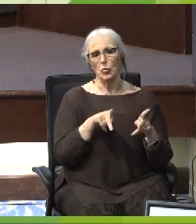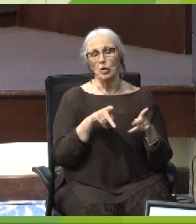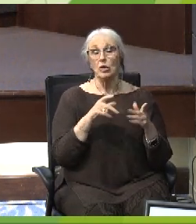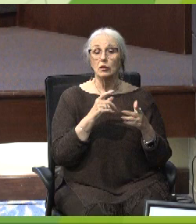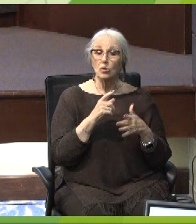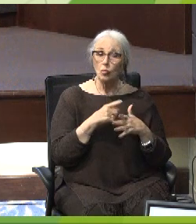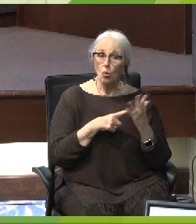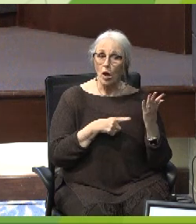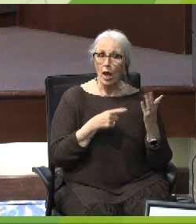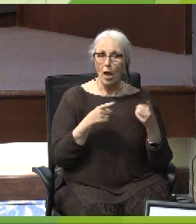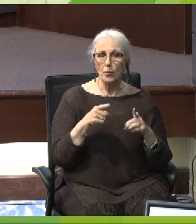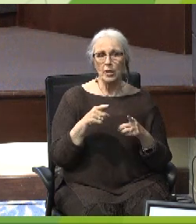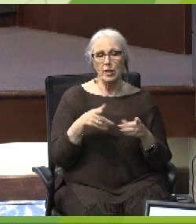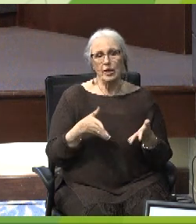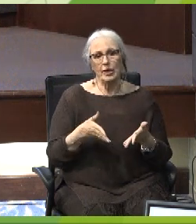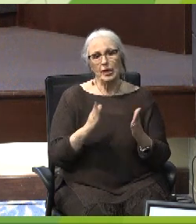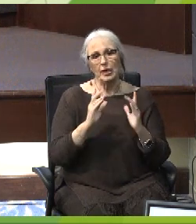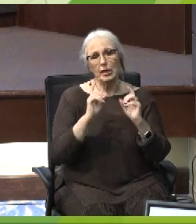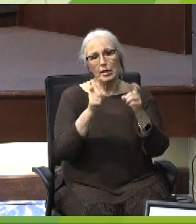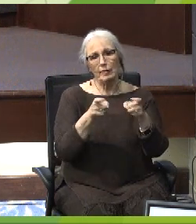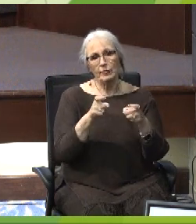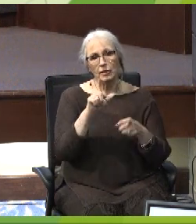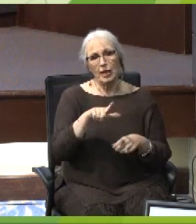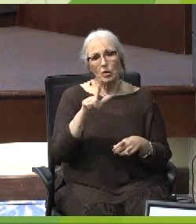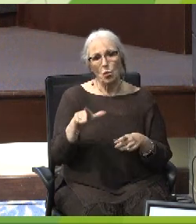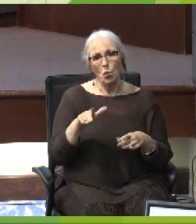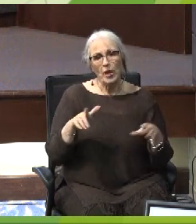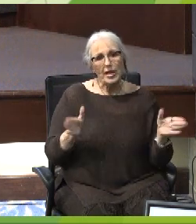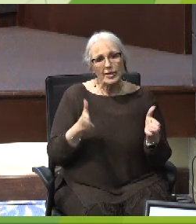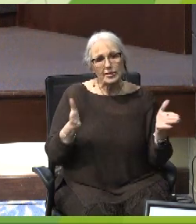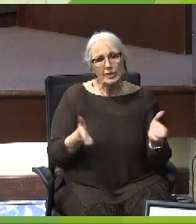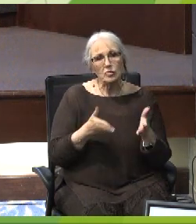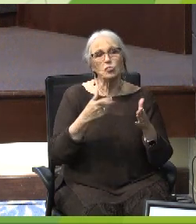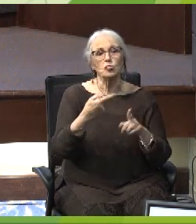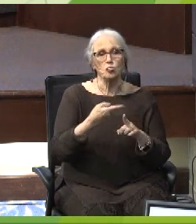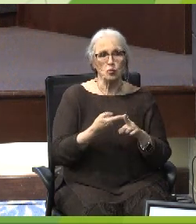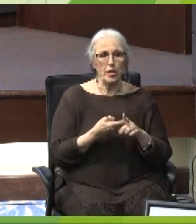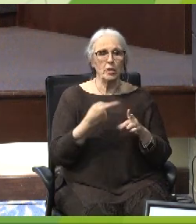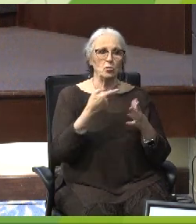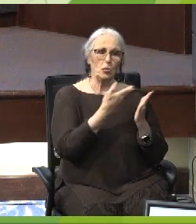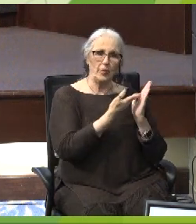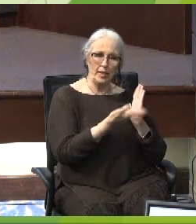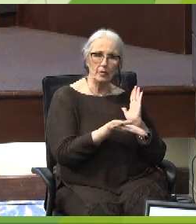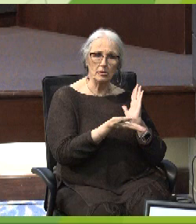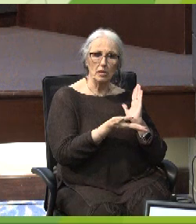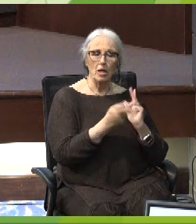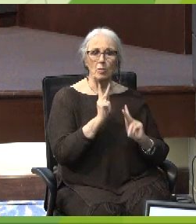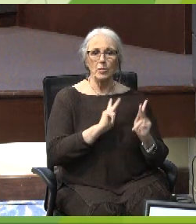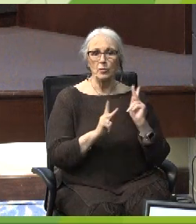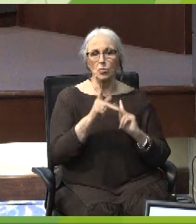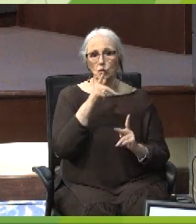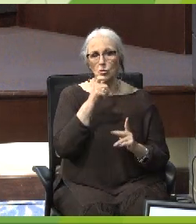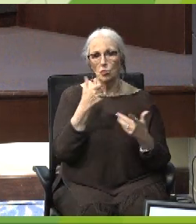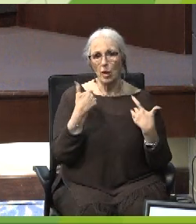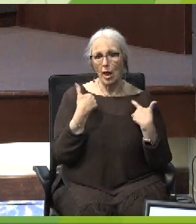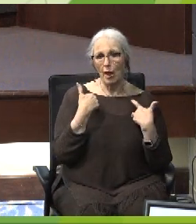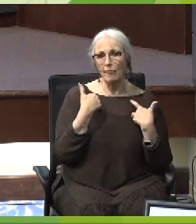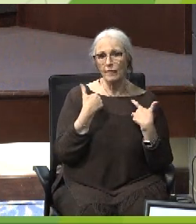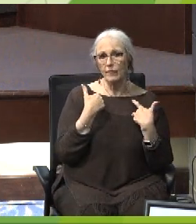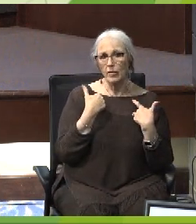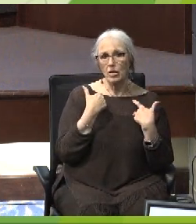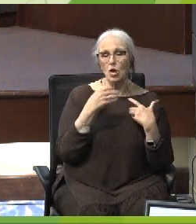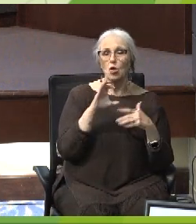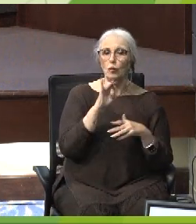is this provides landlords with an incentive to rent to these individuals who have these eviction histories or